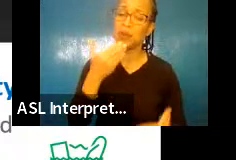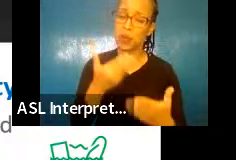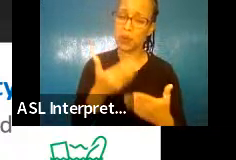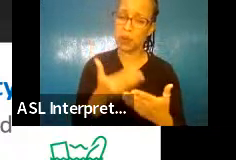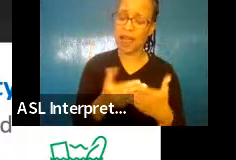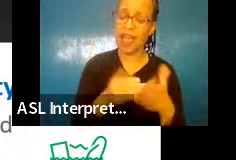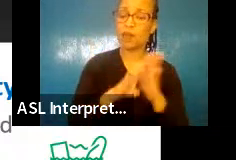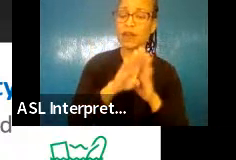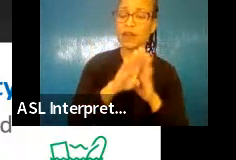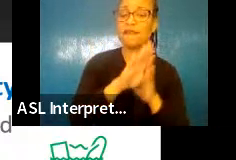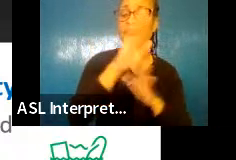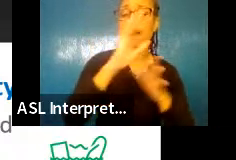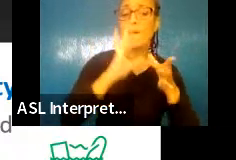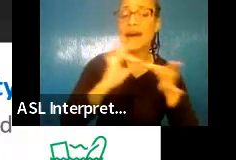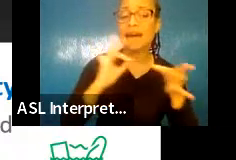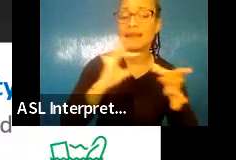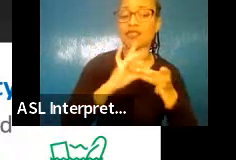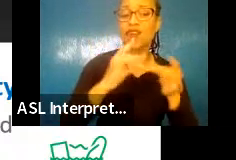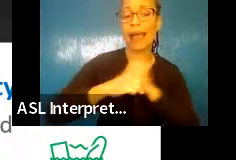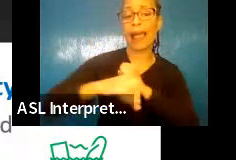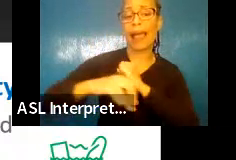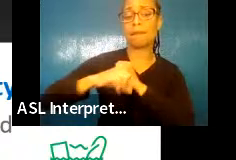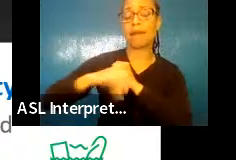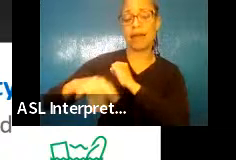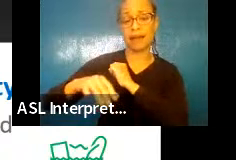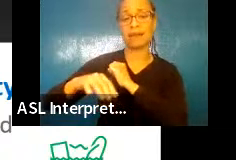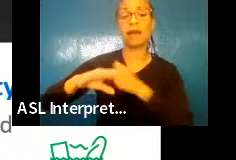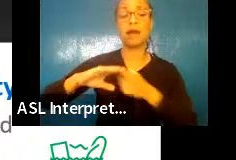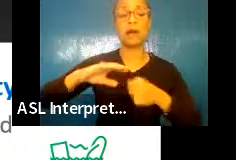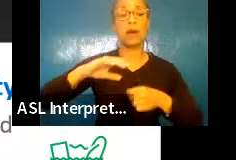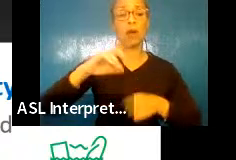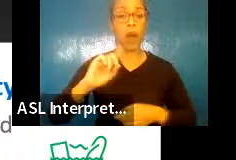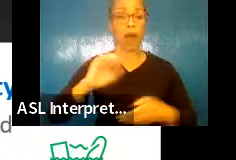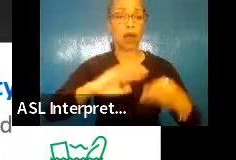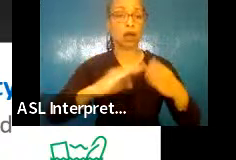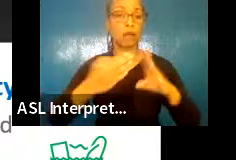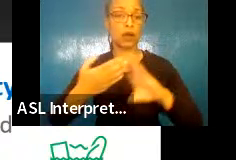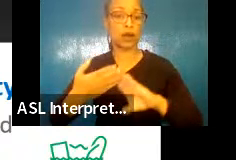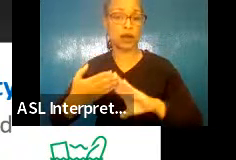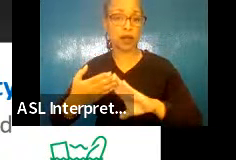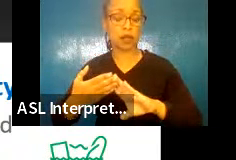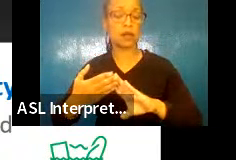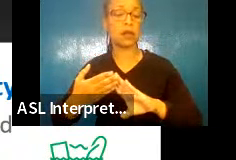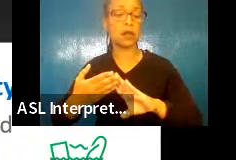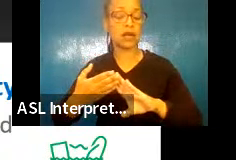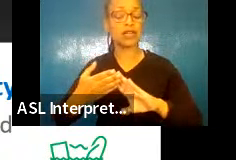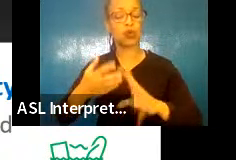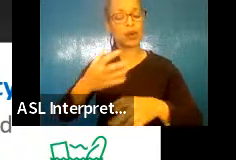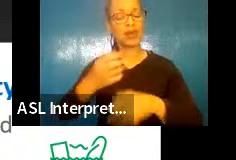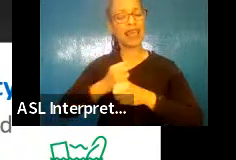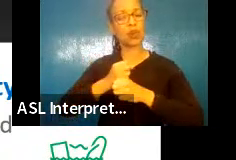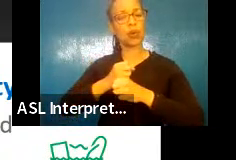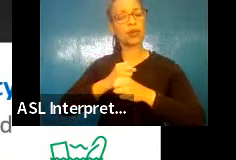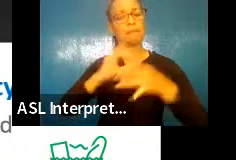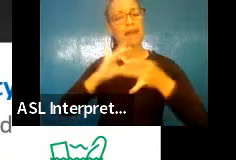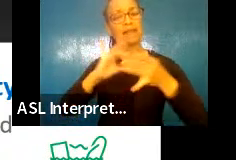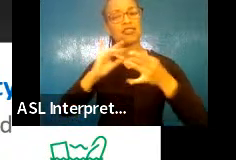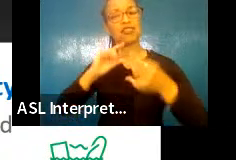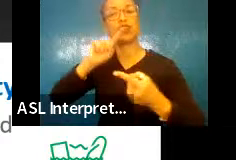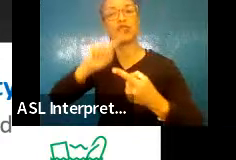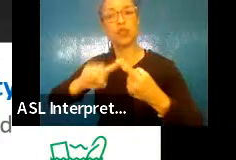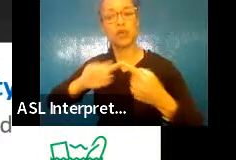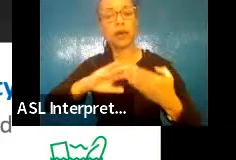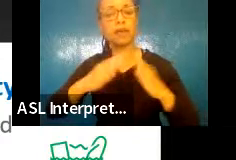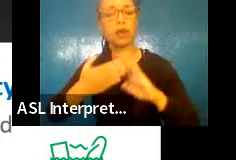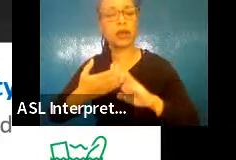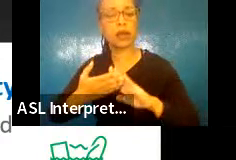developed messaging campaigns that really met communities where they were at, really tailored those messages to the needs of the community. And the